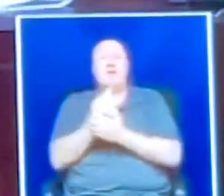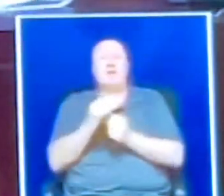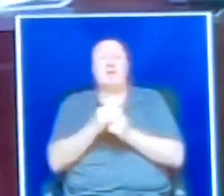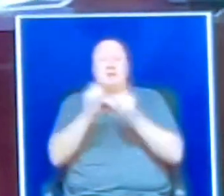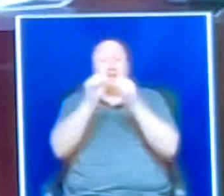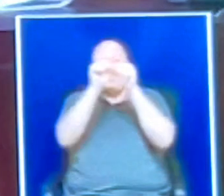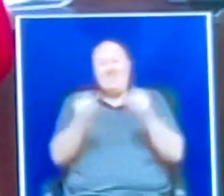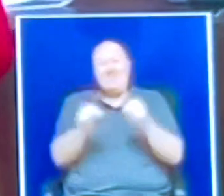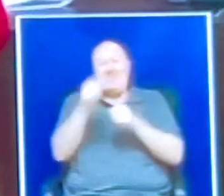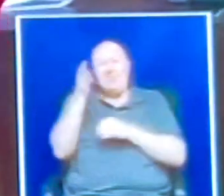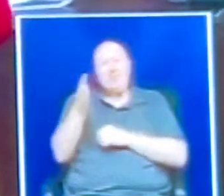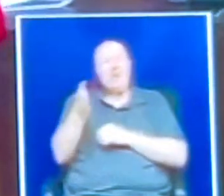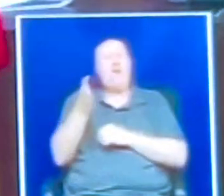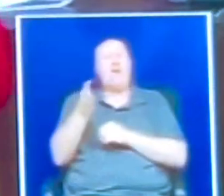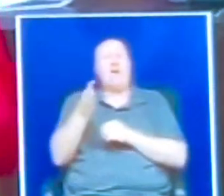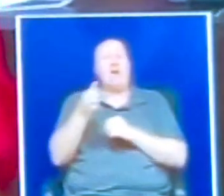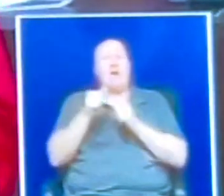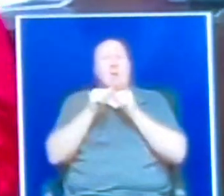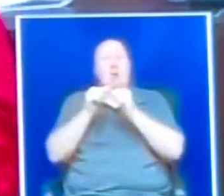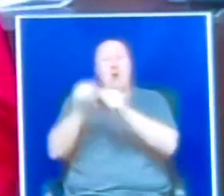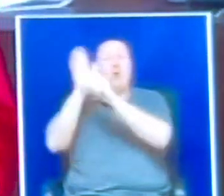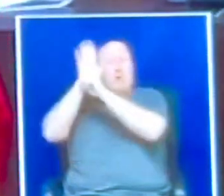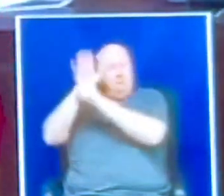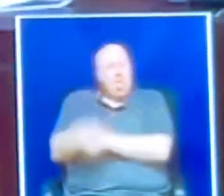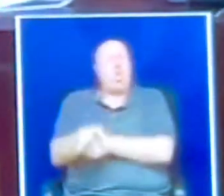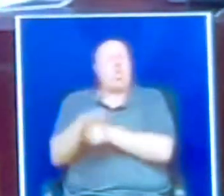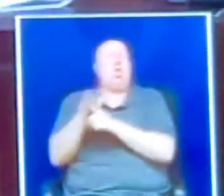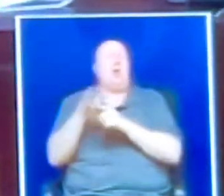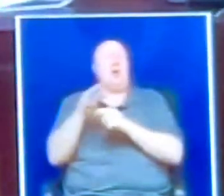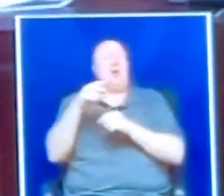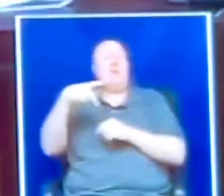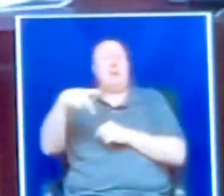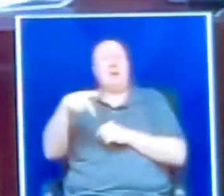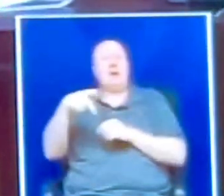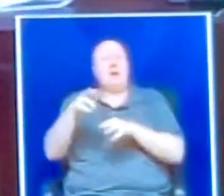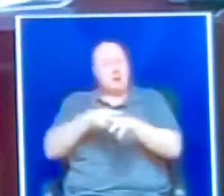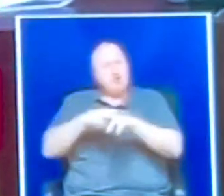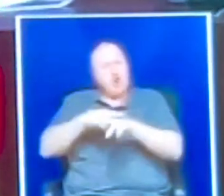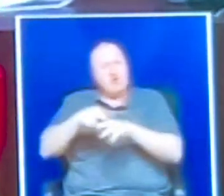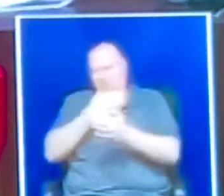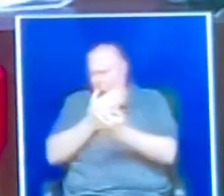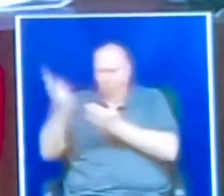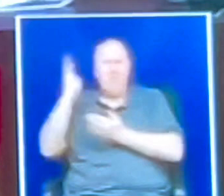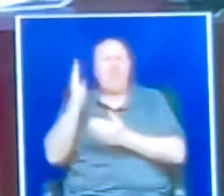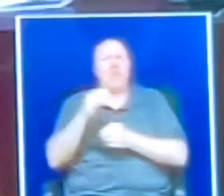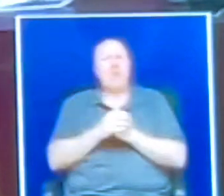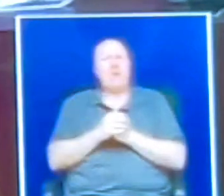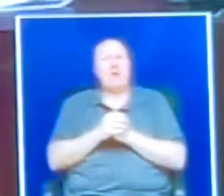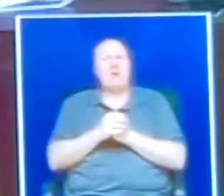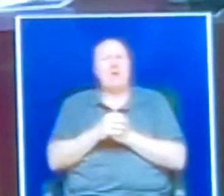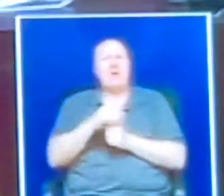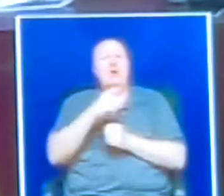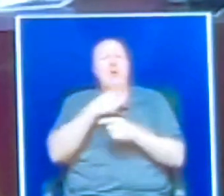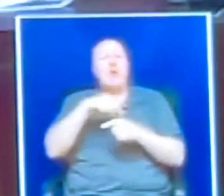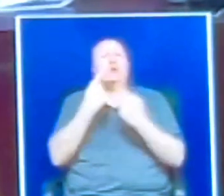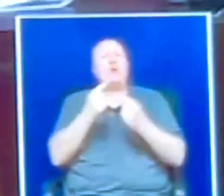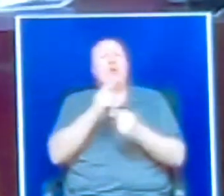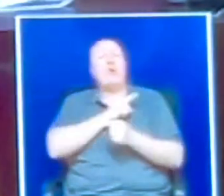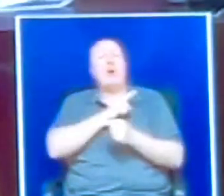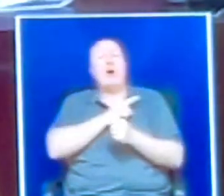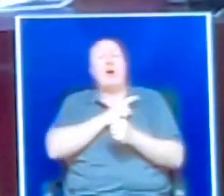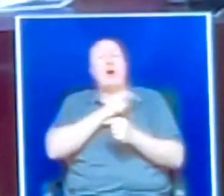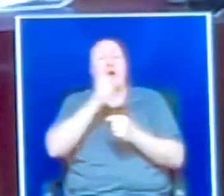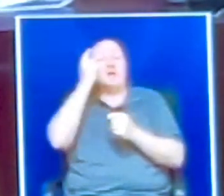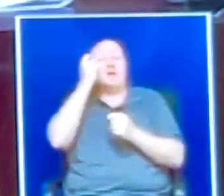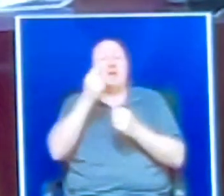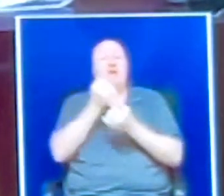system permanently subjecting Palestinians to racial humiliation. We do this because we understand that our freedom here